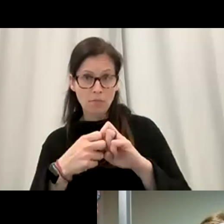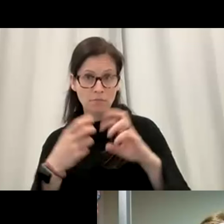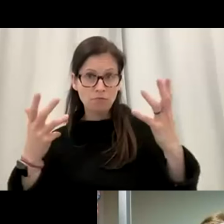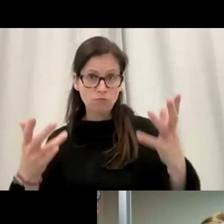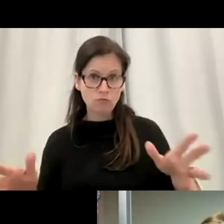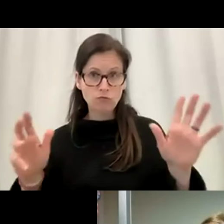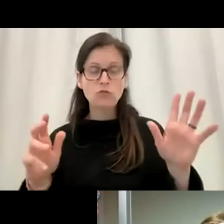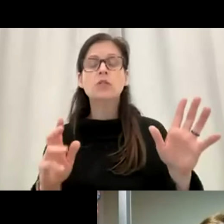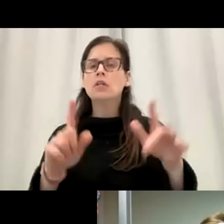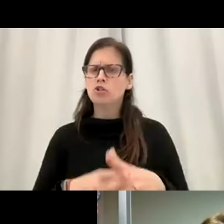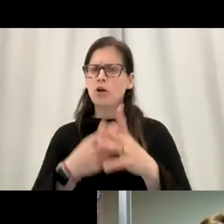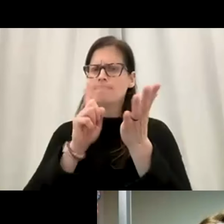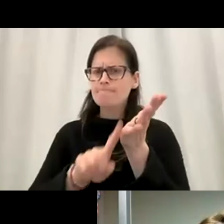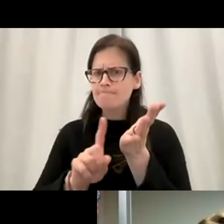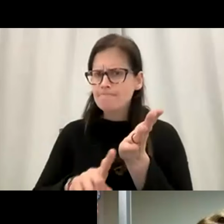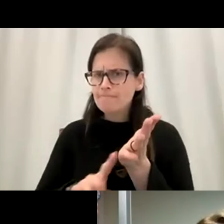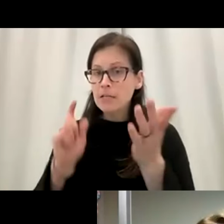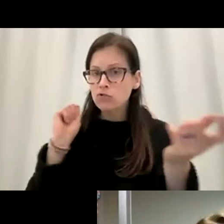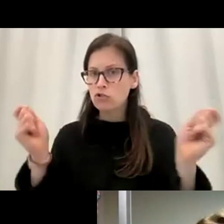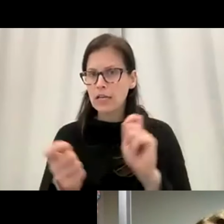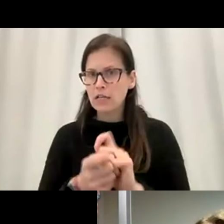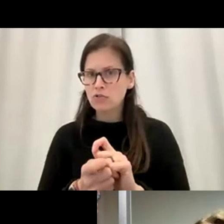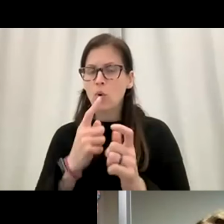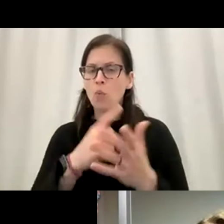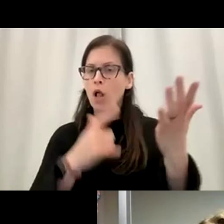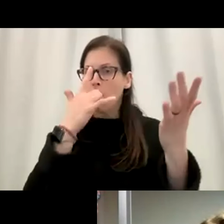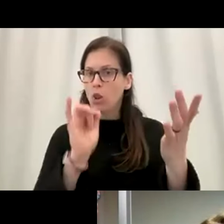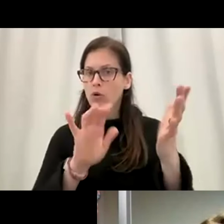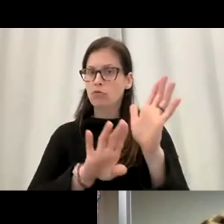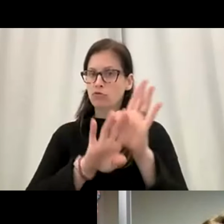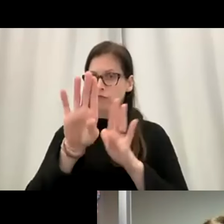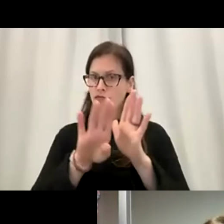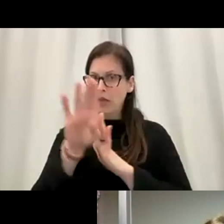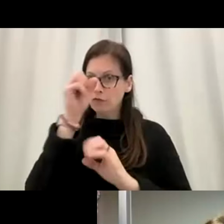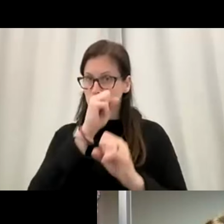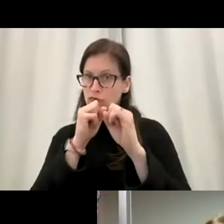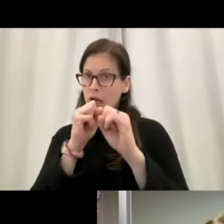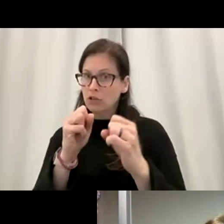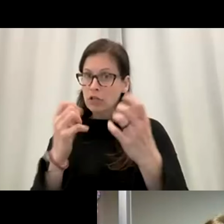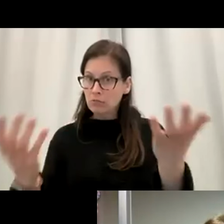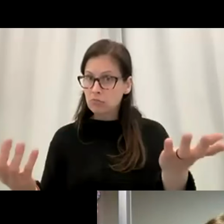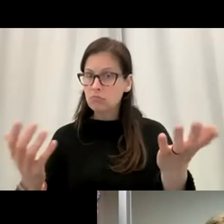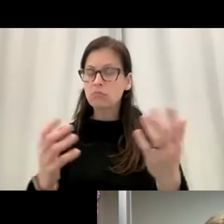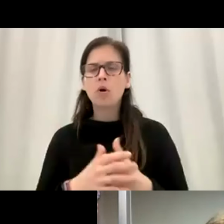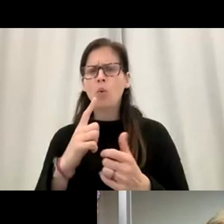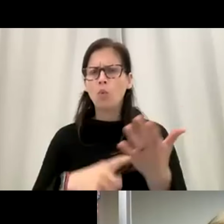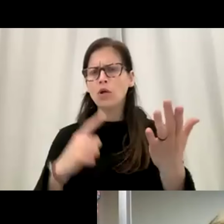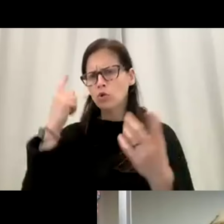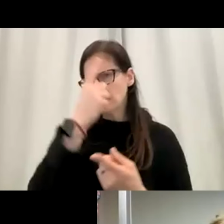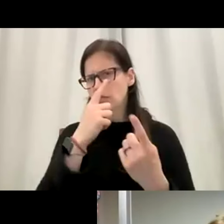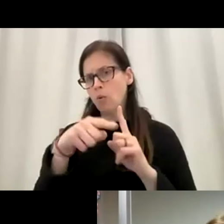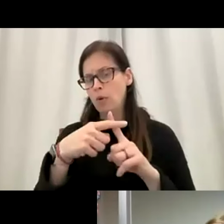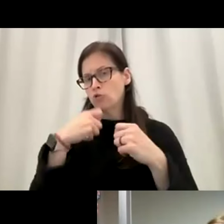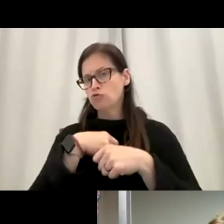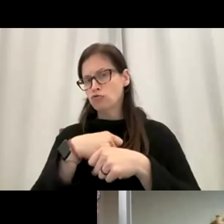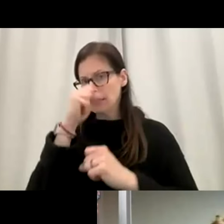start exploring a change. What does it look like to develop the strategy to do so? What do you consider when creating that